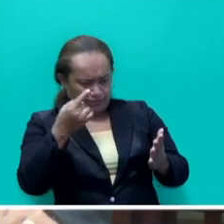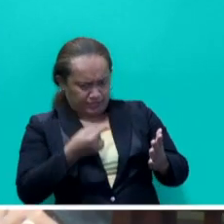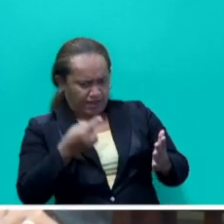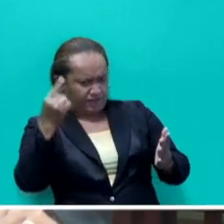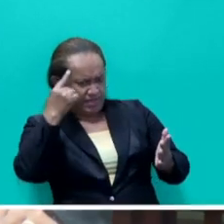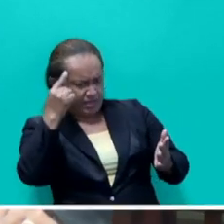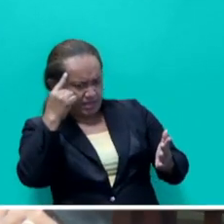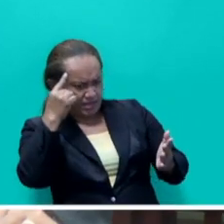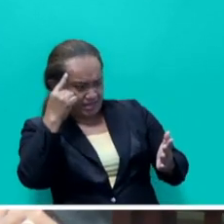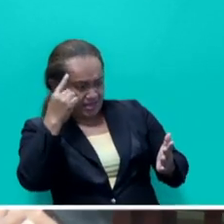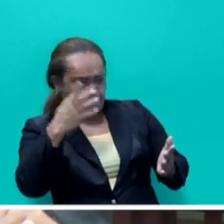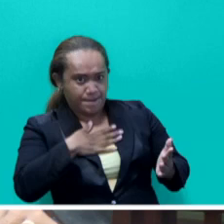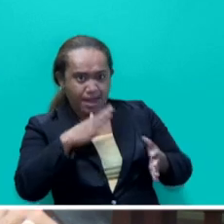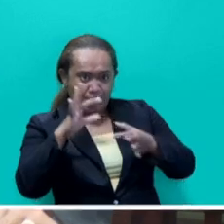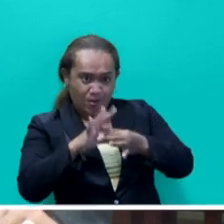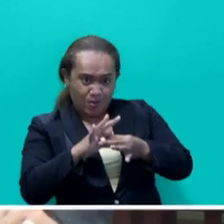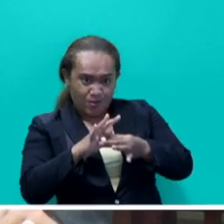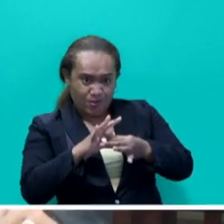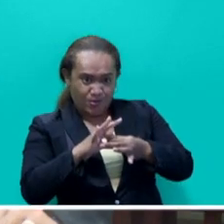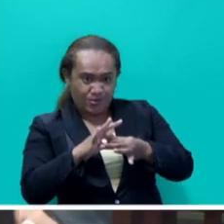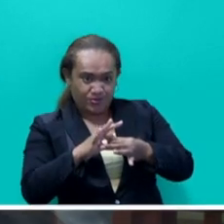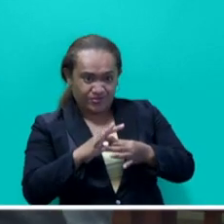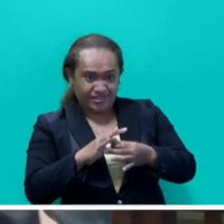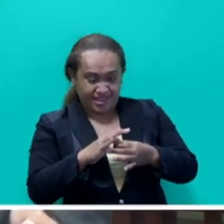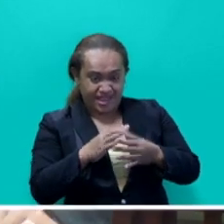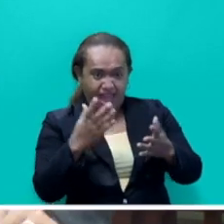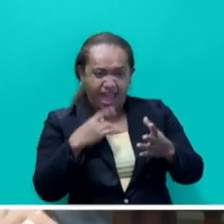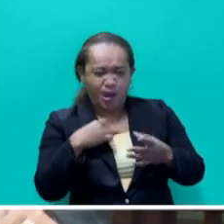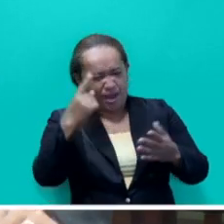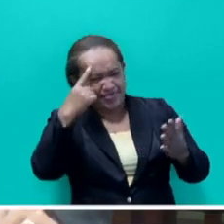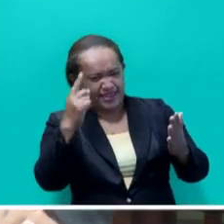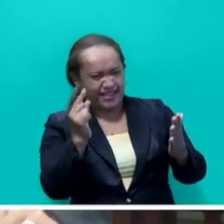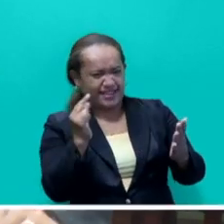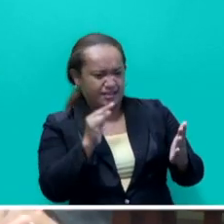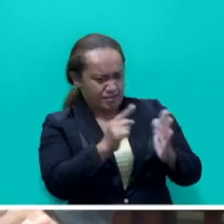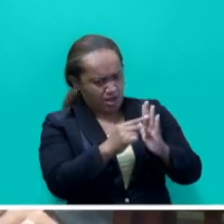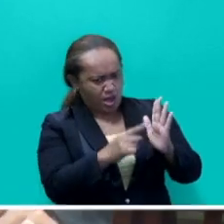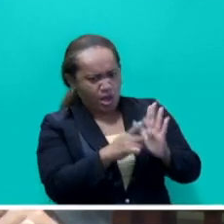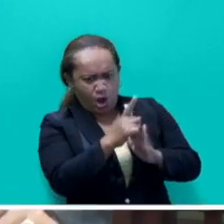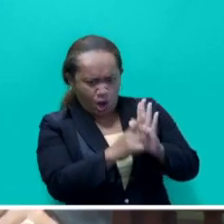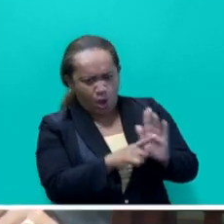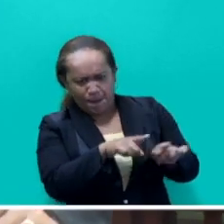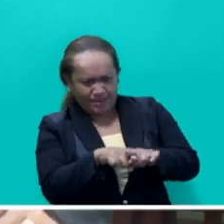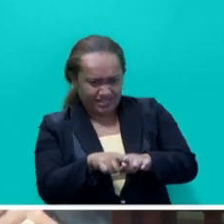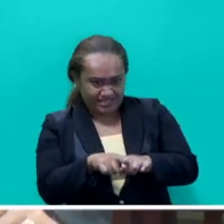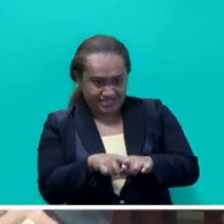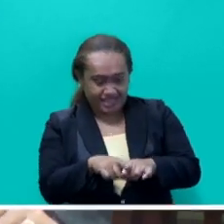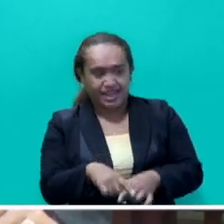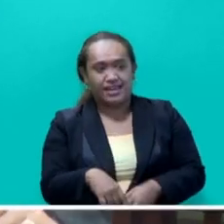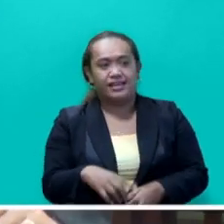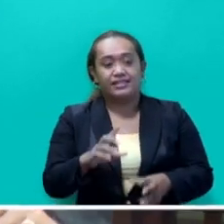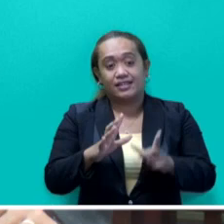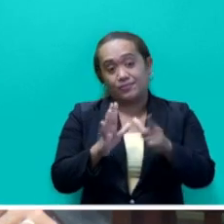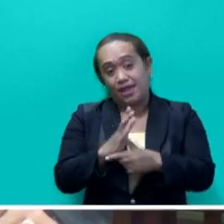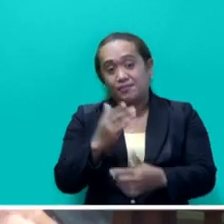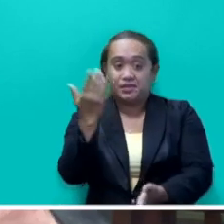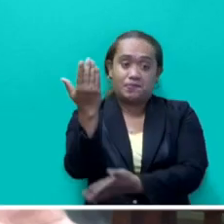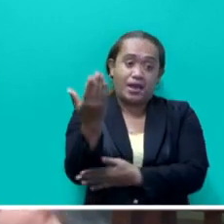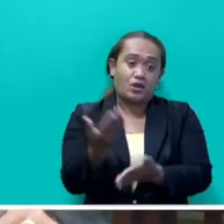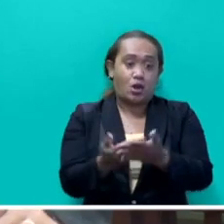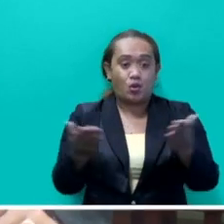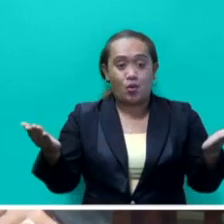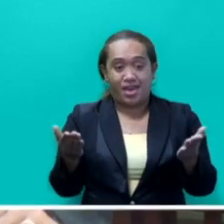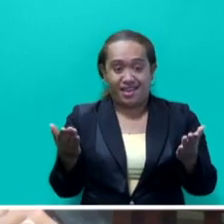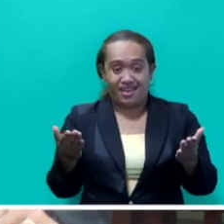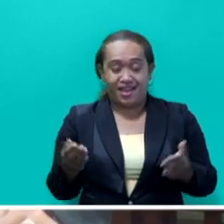Honorable Tigun Tewandua has said that correctly, and of course it depends on which side you are on when it's